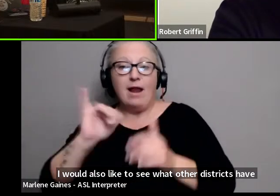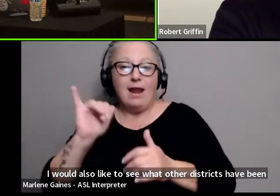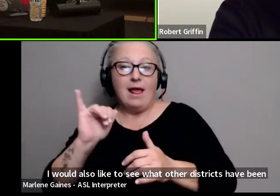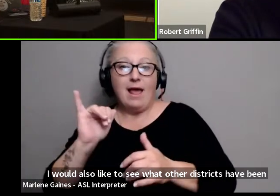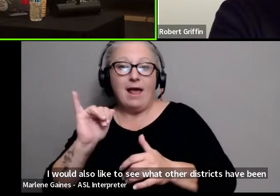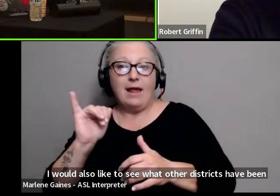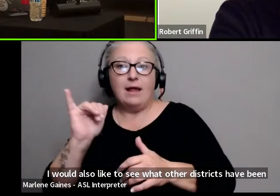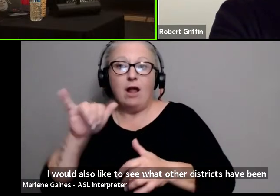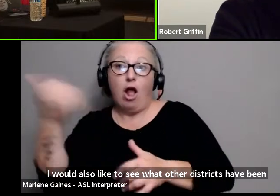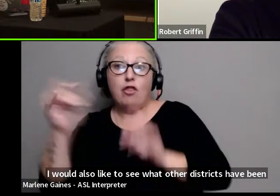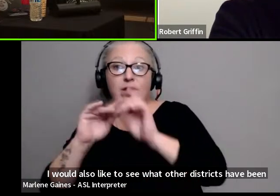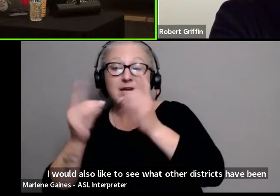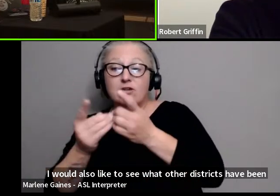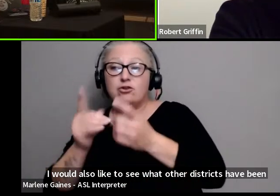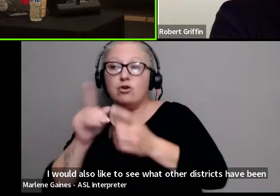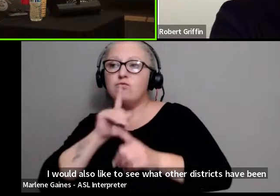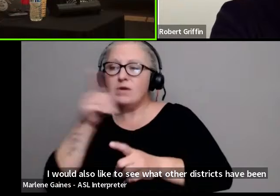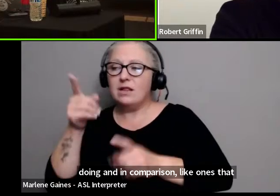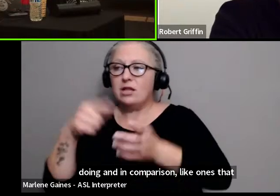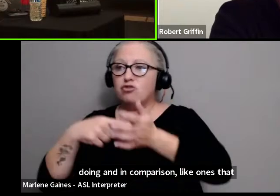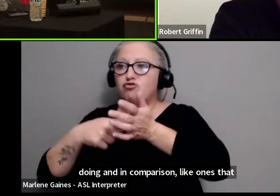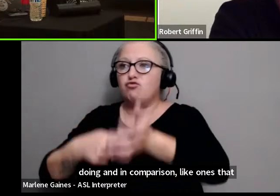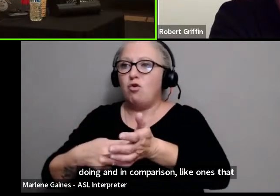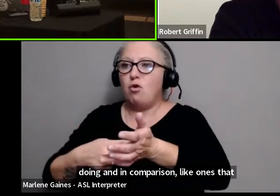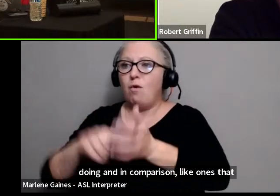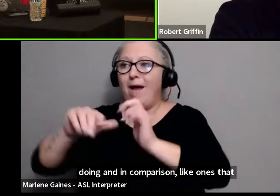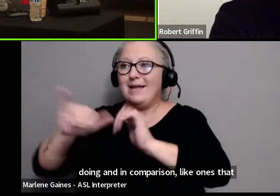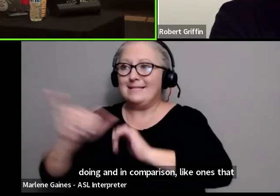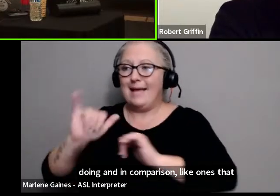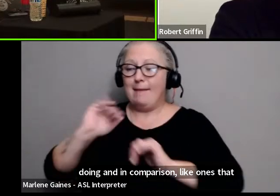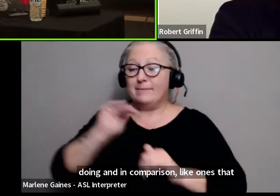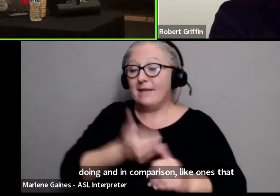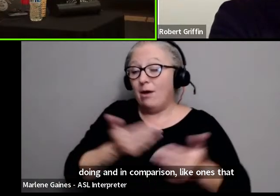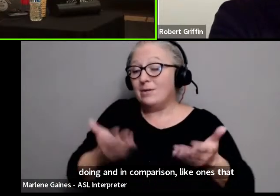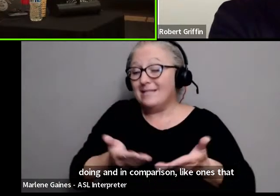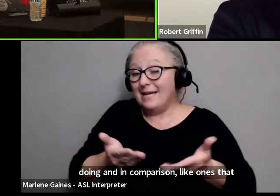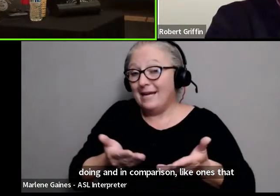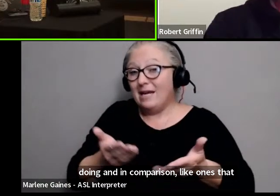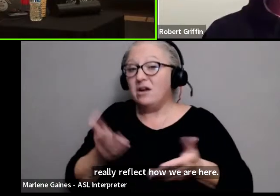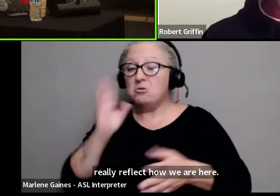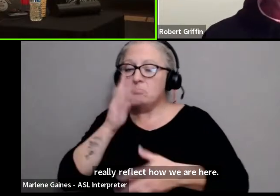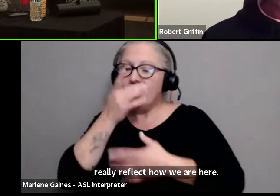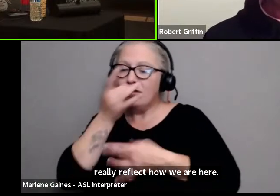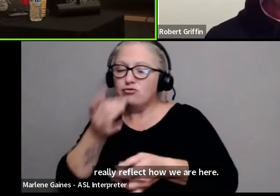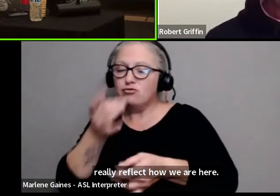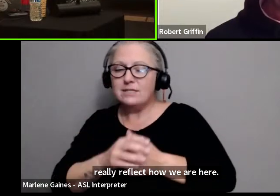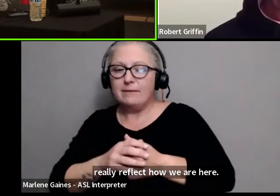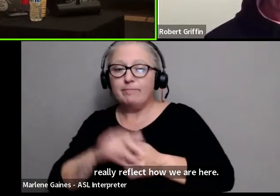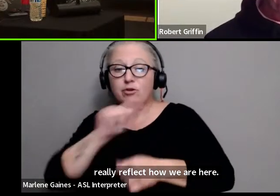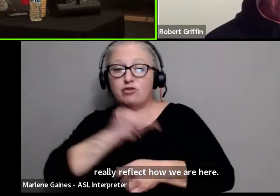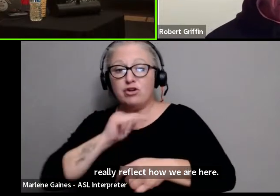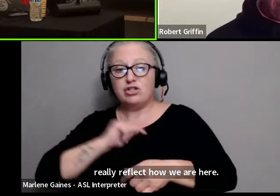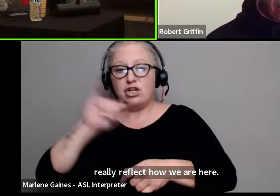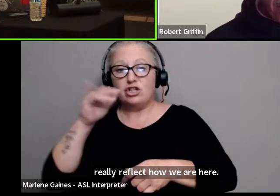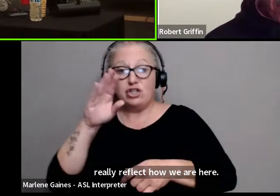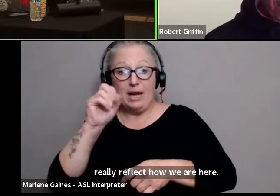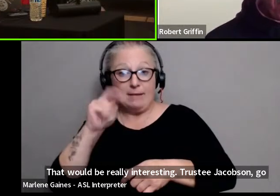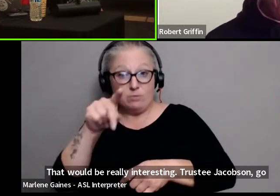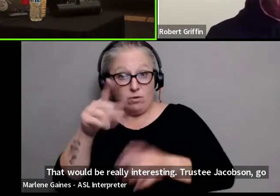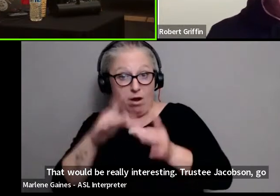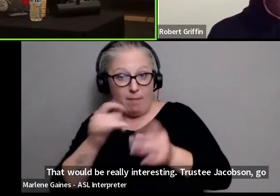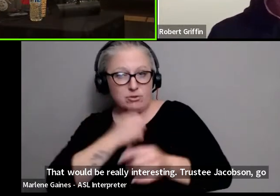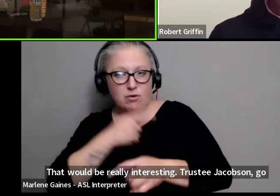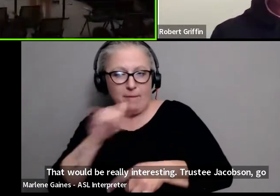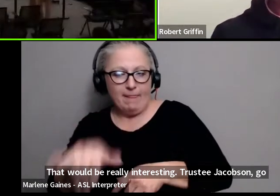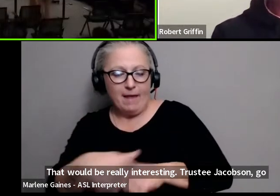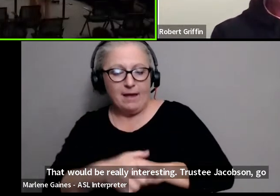ones that really reflect how we are here. That would be really interesting. Trustee Jacobson, go ahead. You had a comment. Sorry about